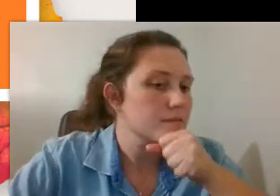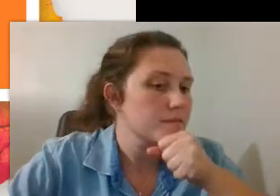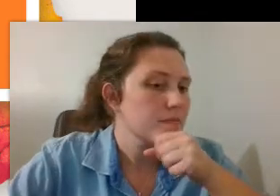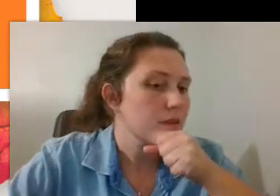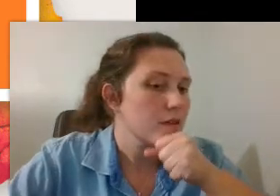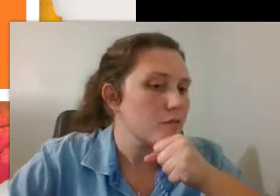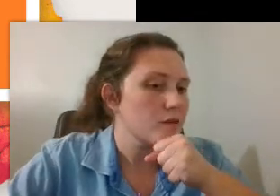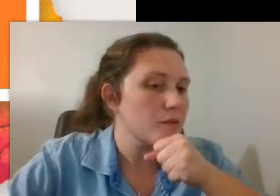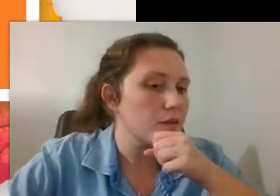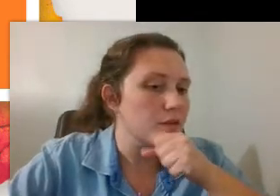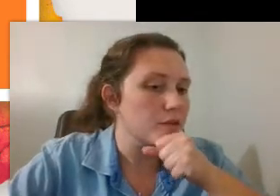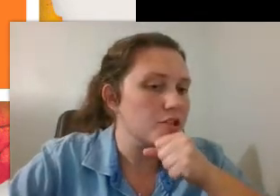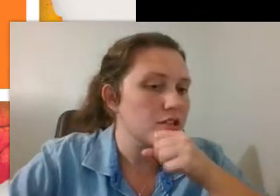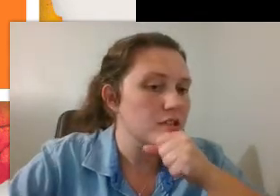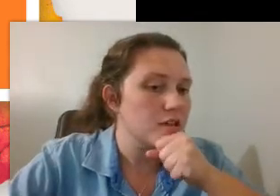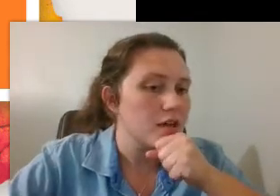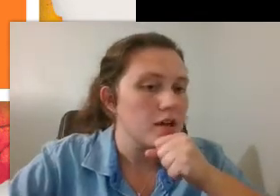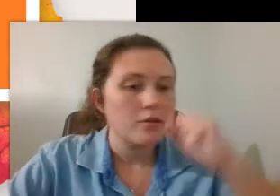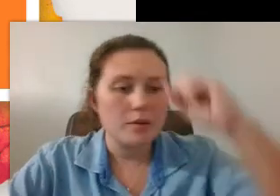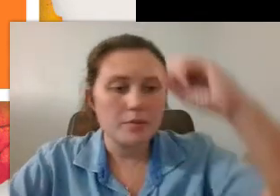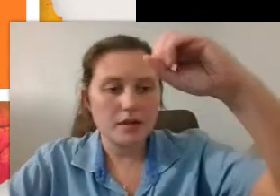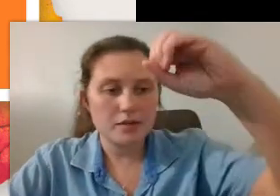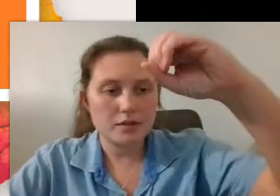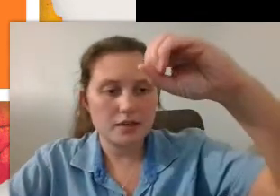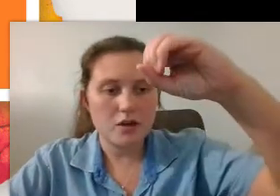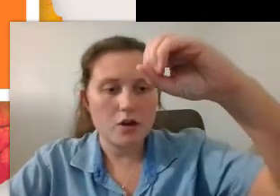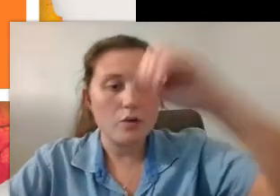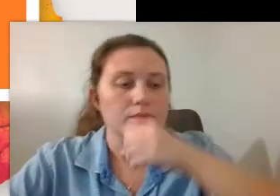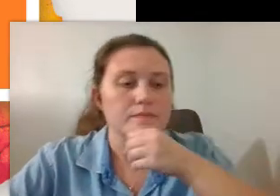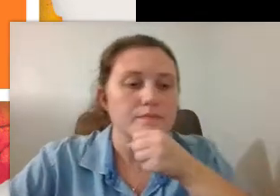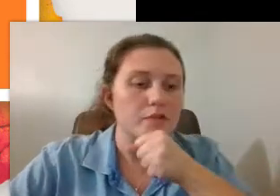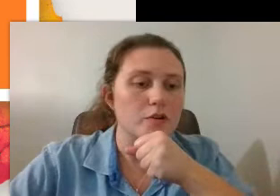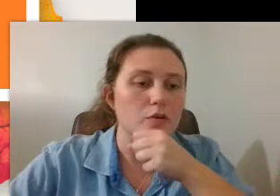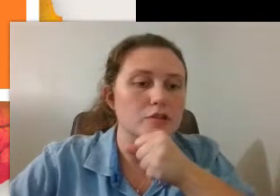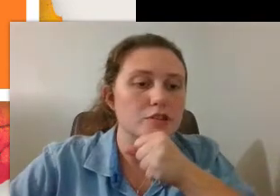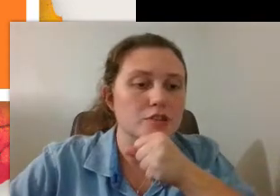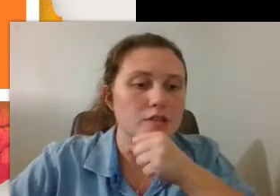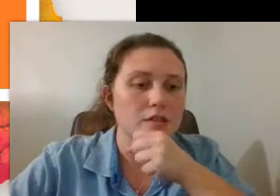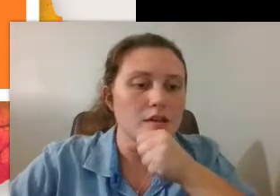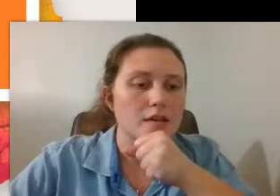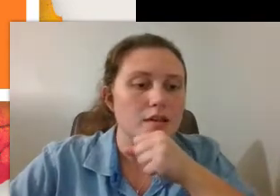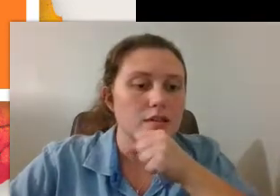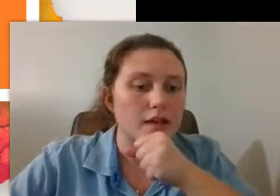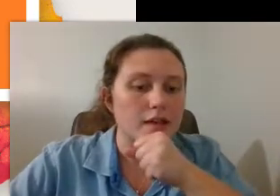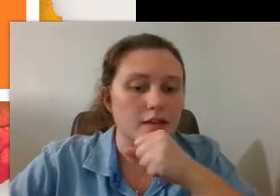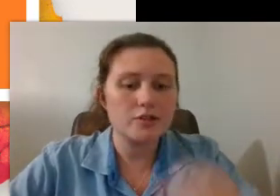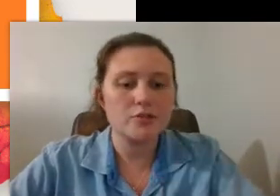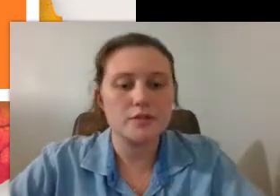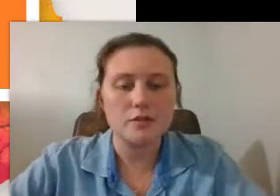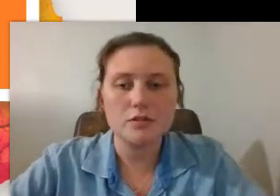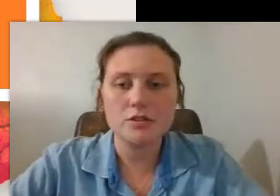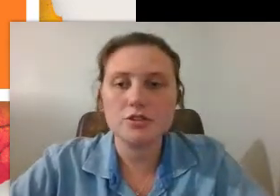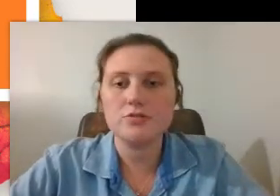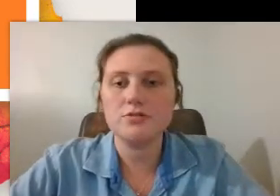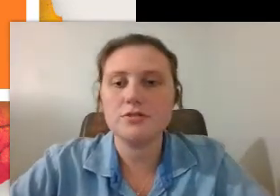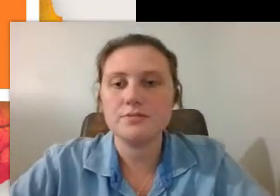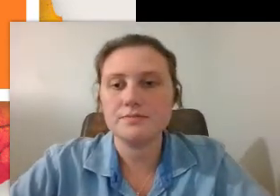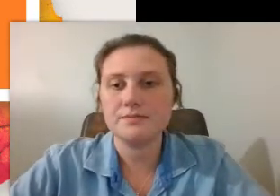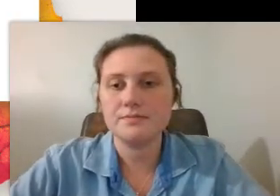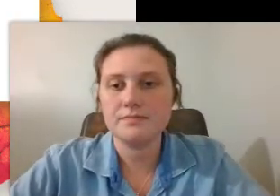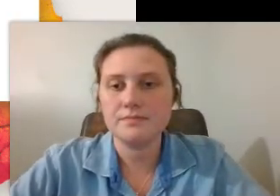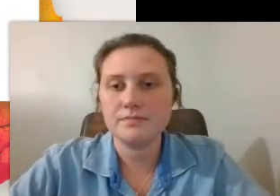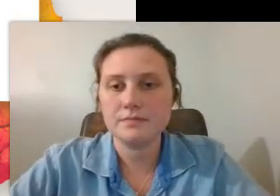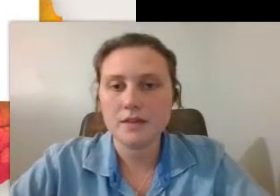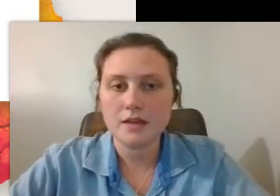Orange, right below your chin. Remember, it kind of looks like an O for orange. Okay, like you're squeezing orange juice.